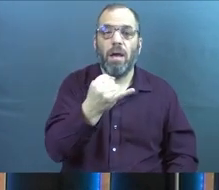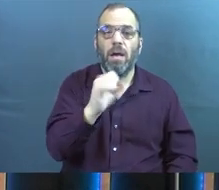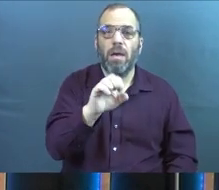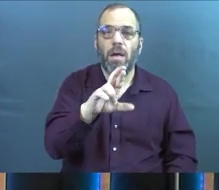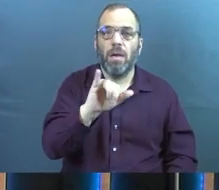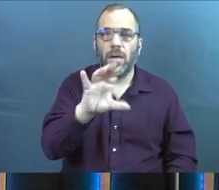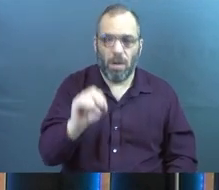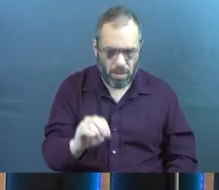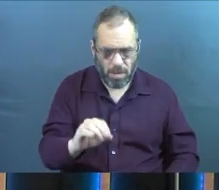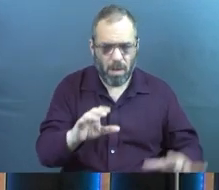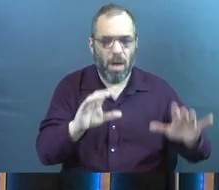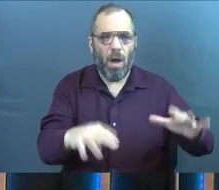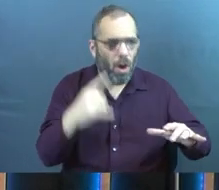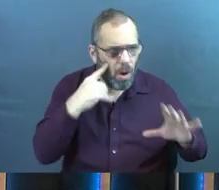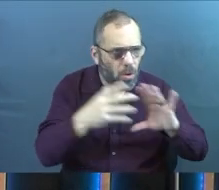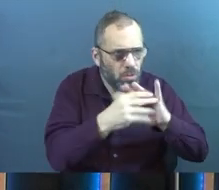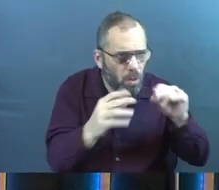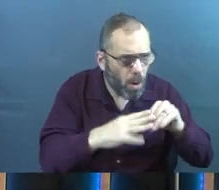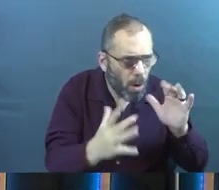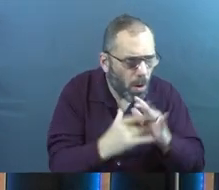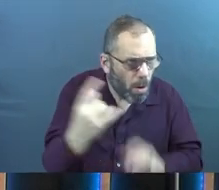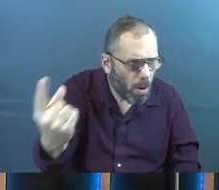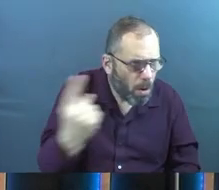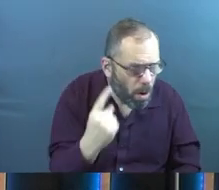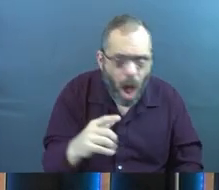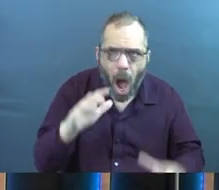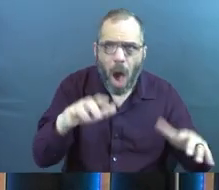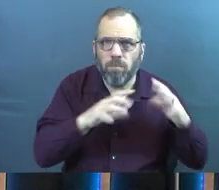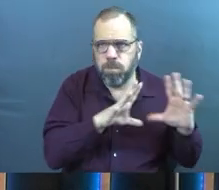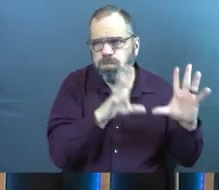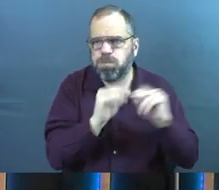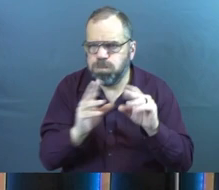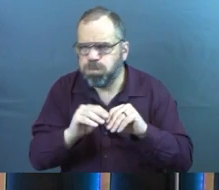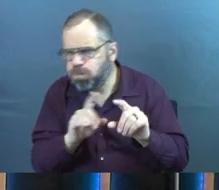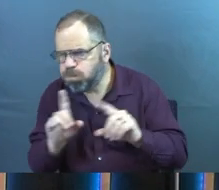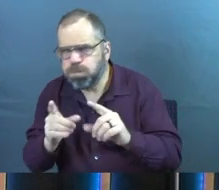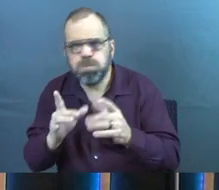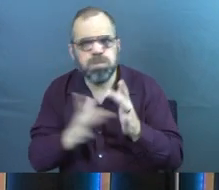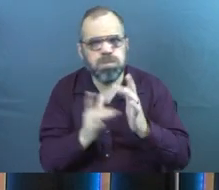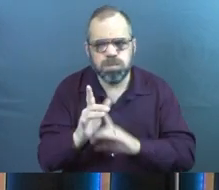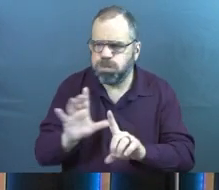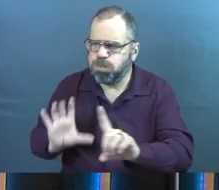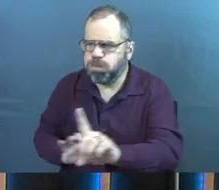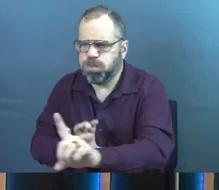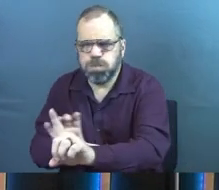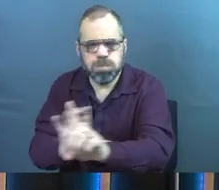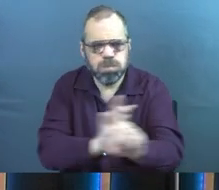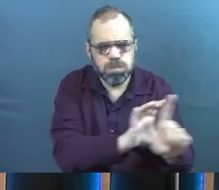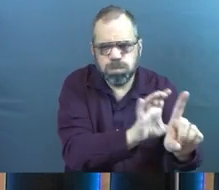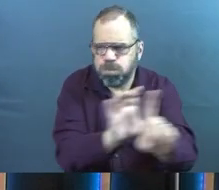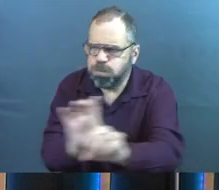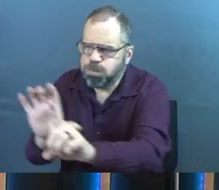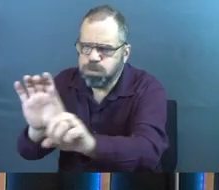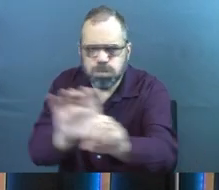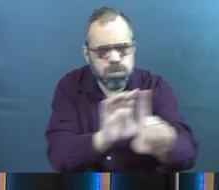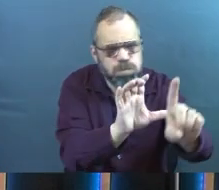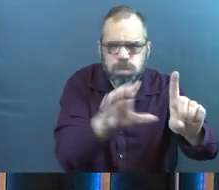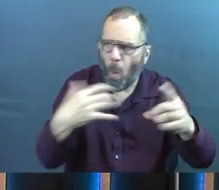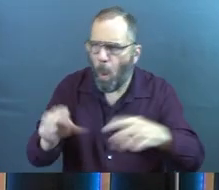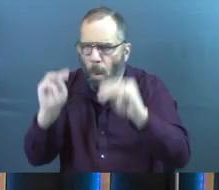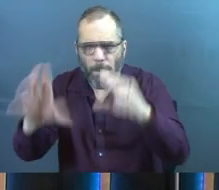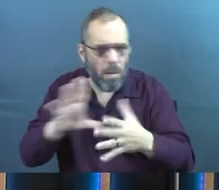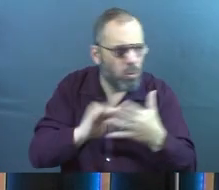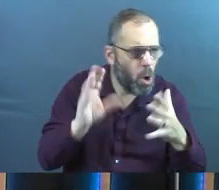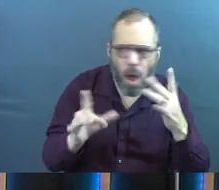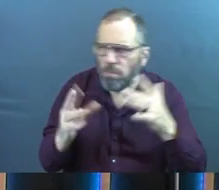Jericho, there's people who have heard of him, heard he was coming in, a crowd gathers, and they just begin to follow Jesus through the town of Jericho, and they're like, oh, this guy does miracles,